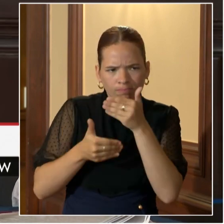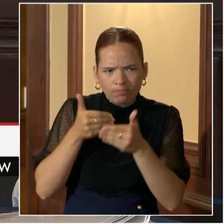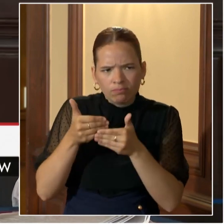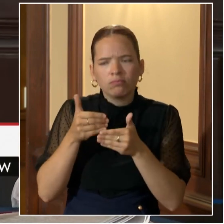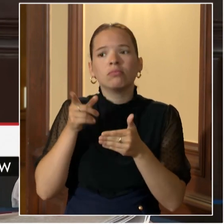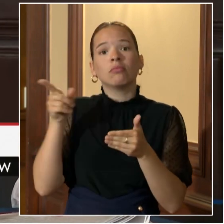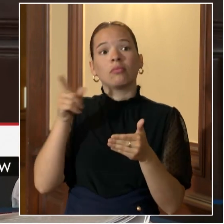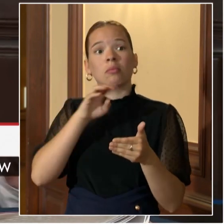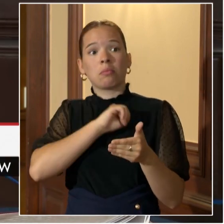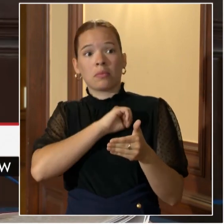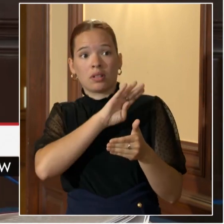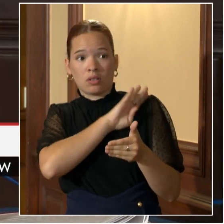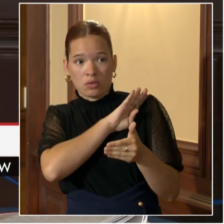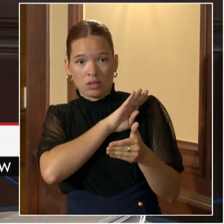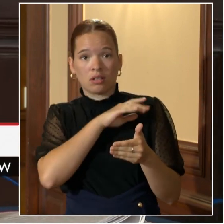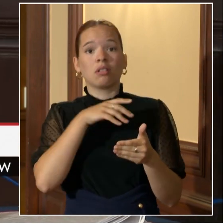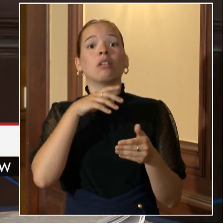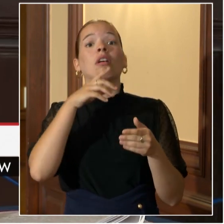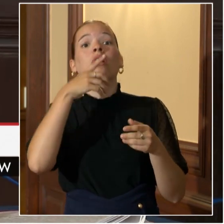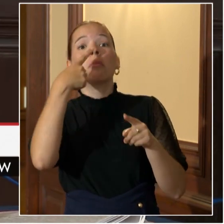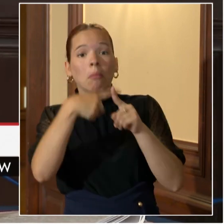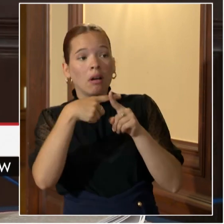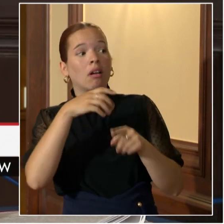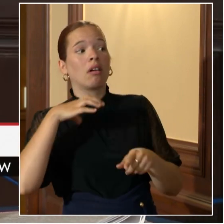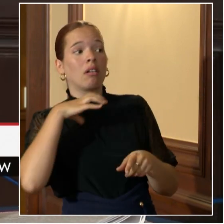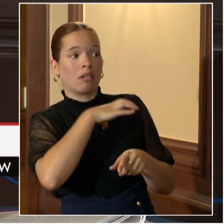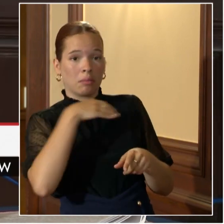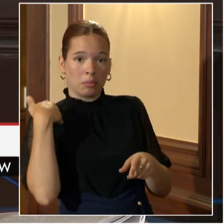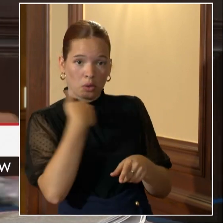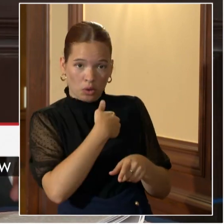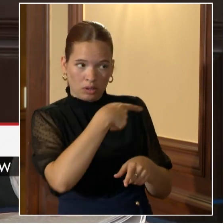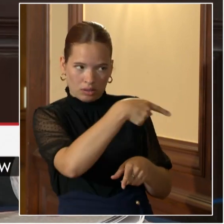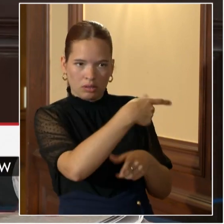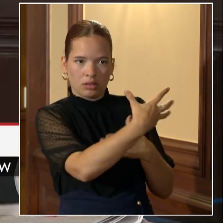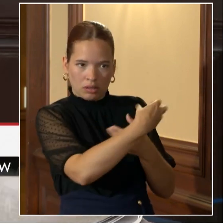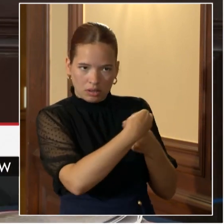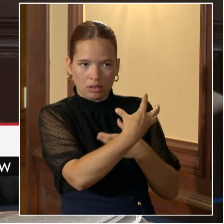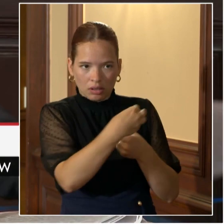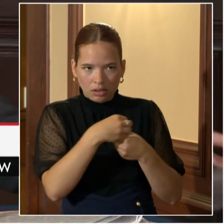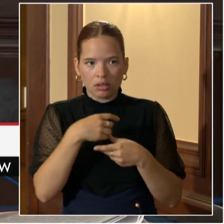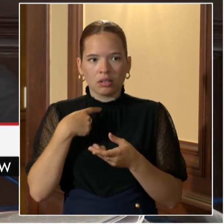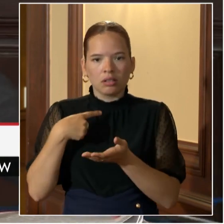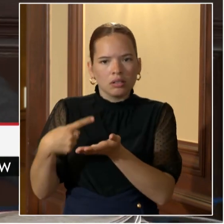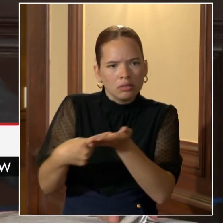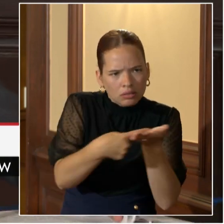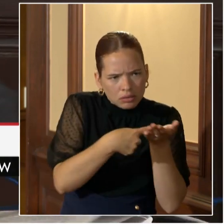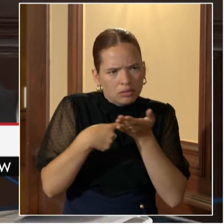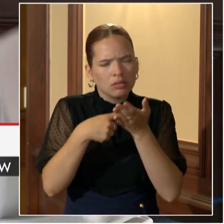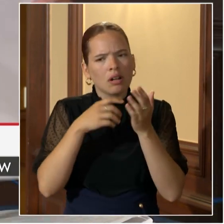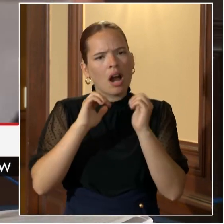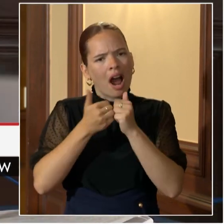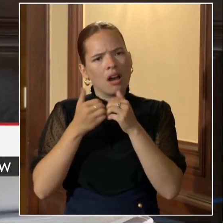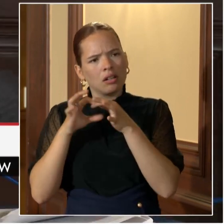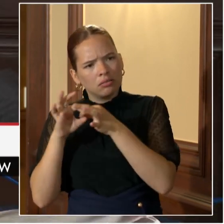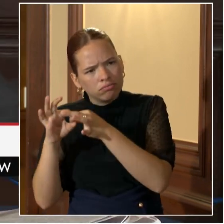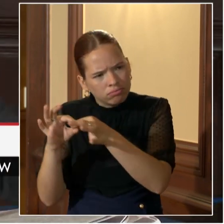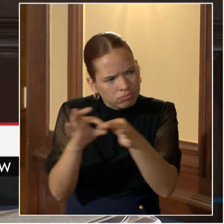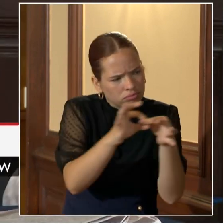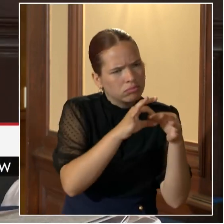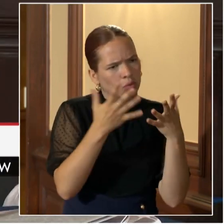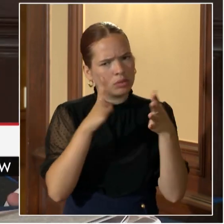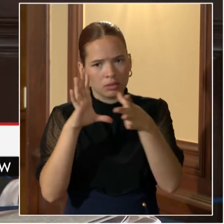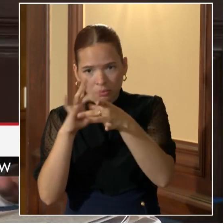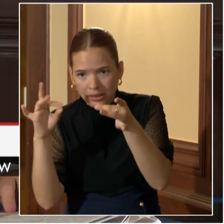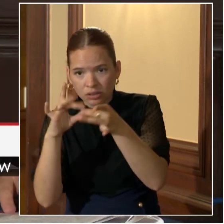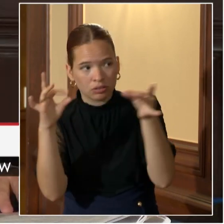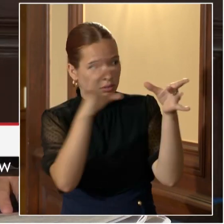a forum to provide for unity of messaging and programming in support of D.C. Statehood initiatives. It also gives the